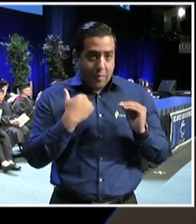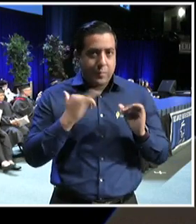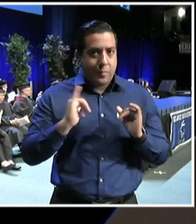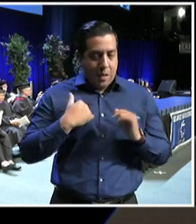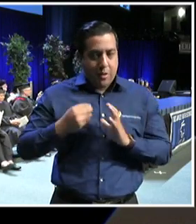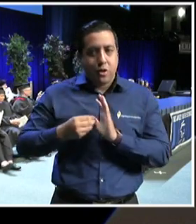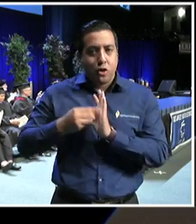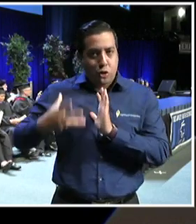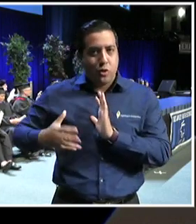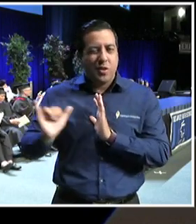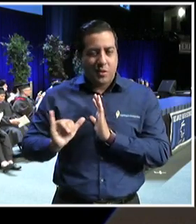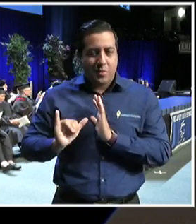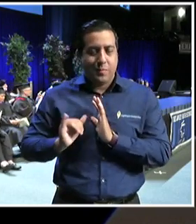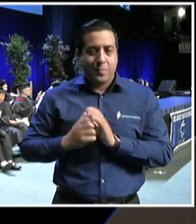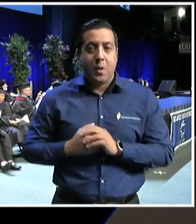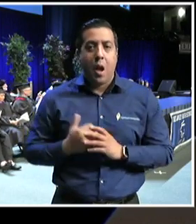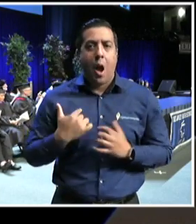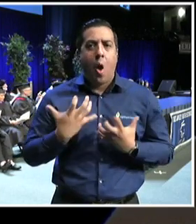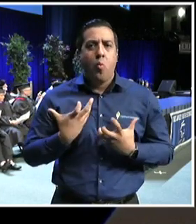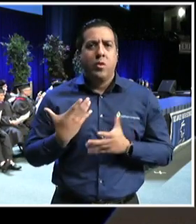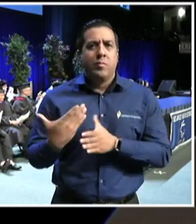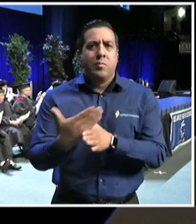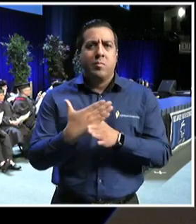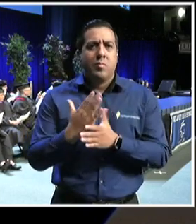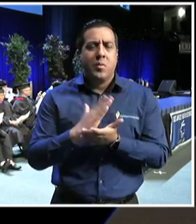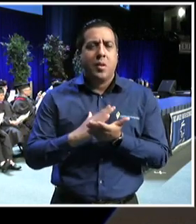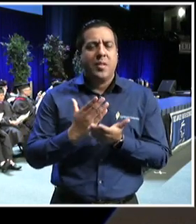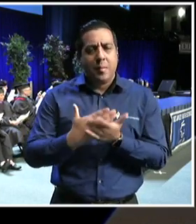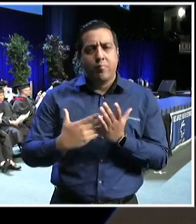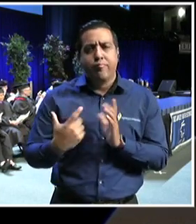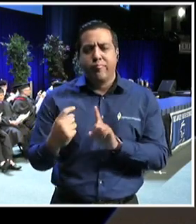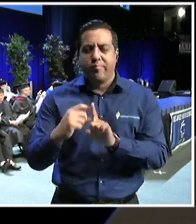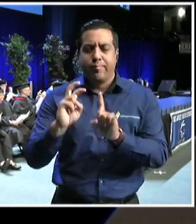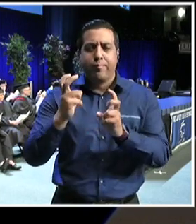I was a student. I want to share with you these words of wisdom.